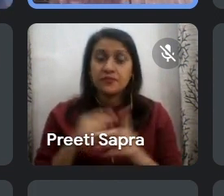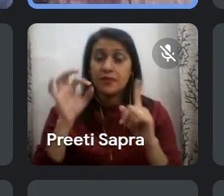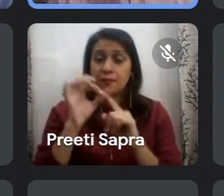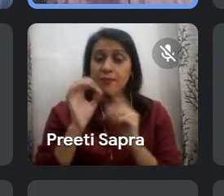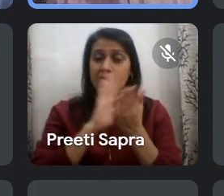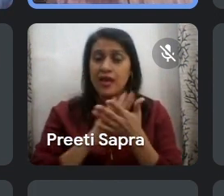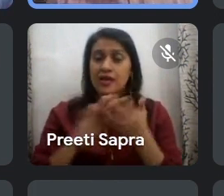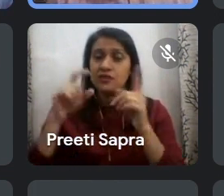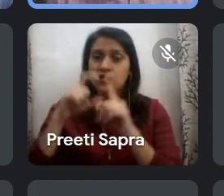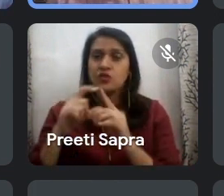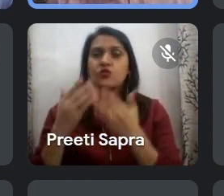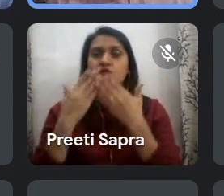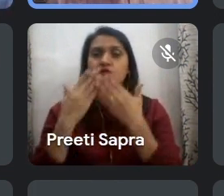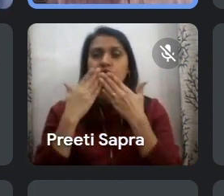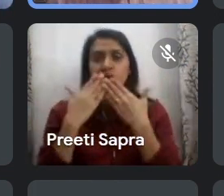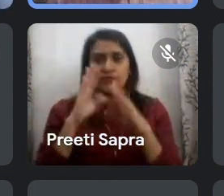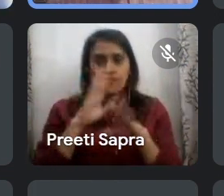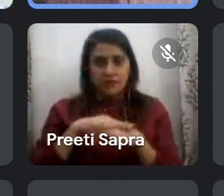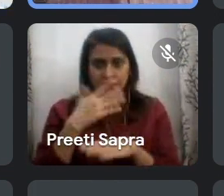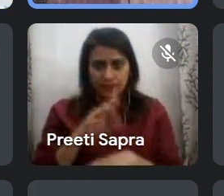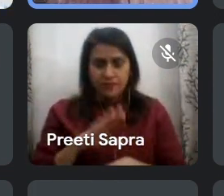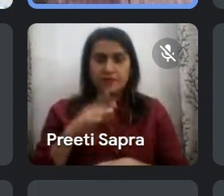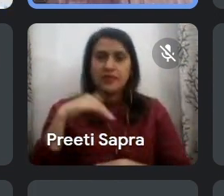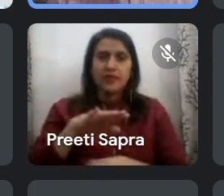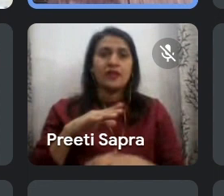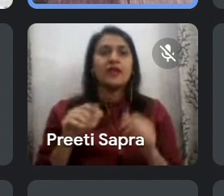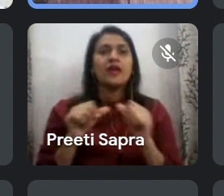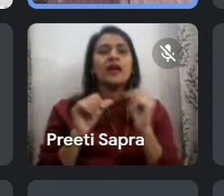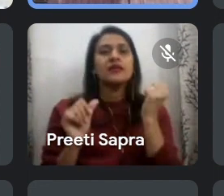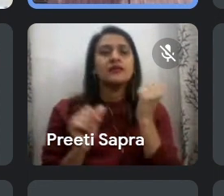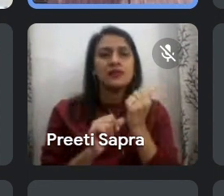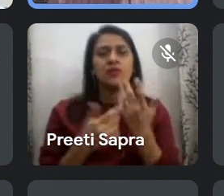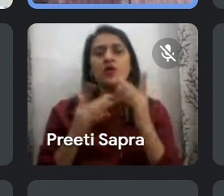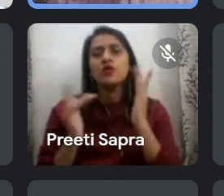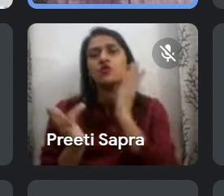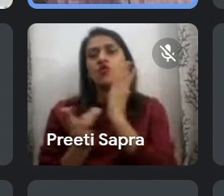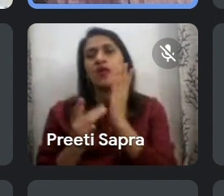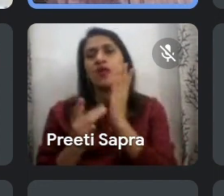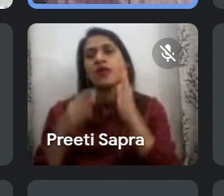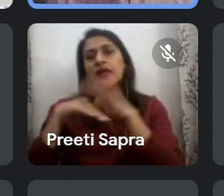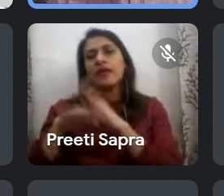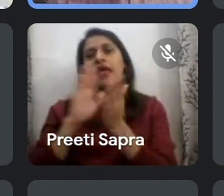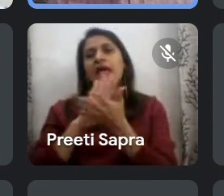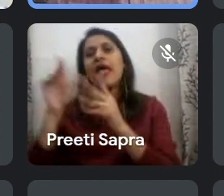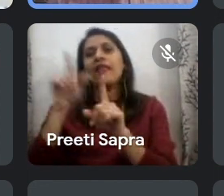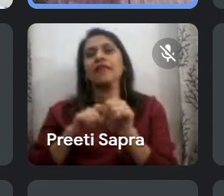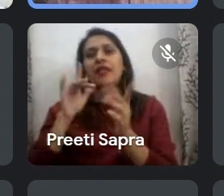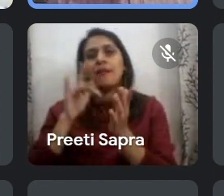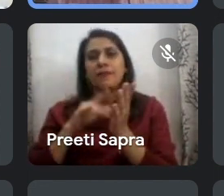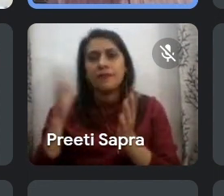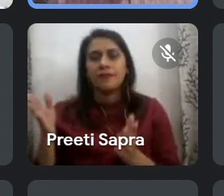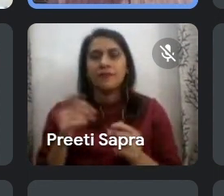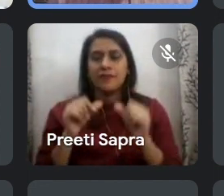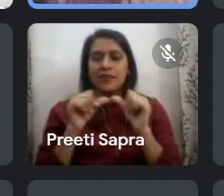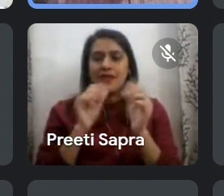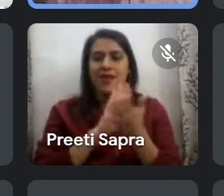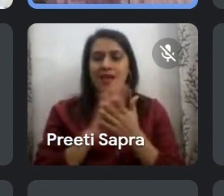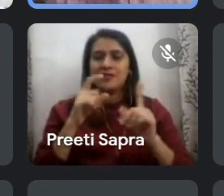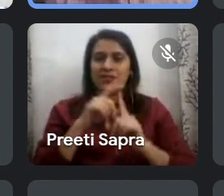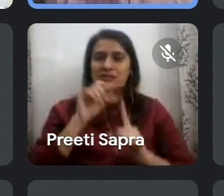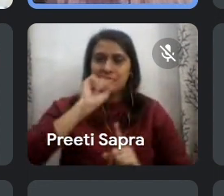scholar of science and technology studies at IIT Hyderabad, diagnosed with ADHD and